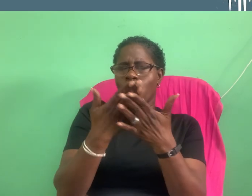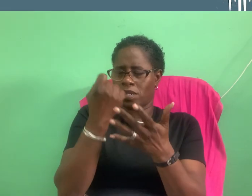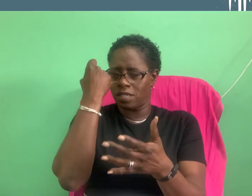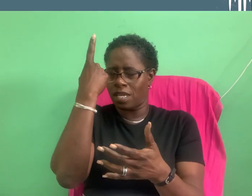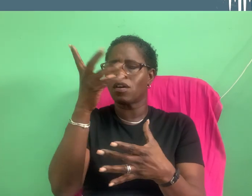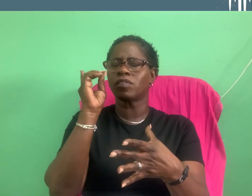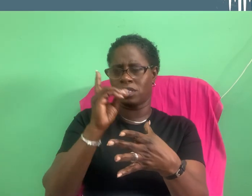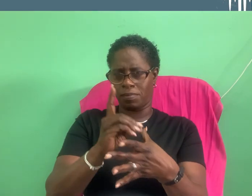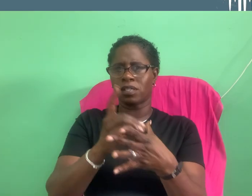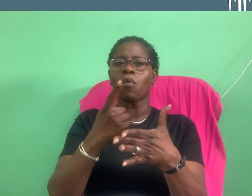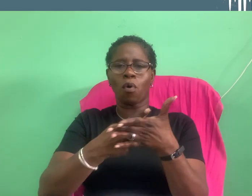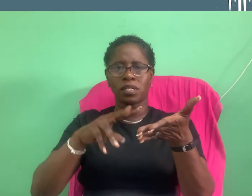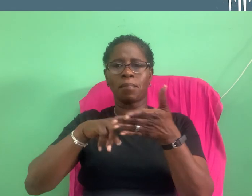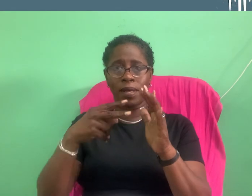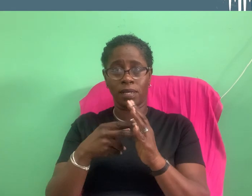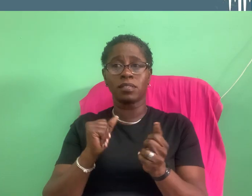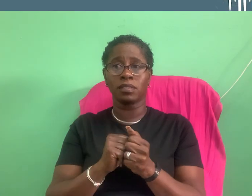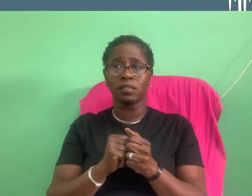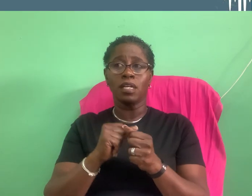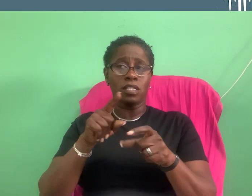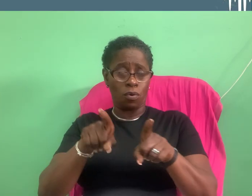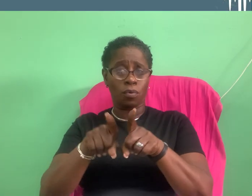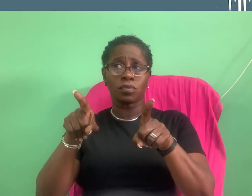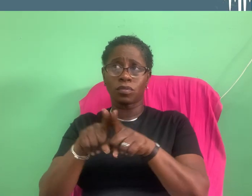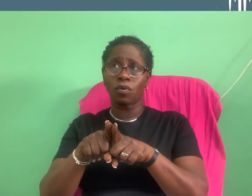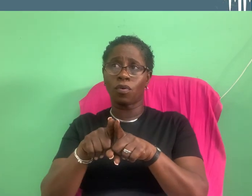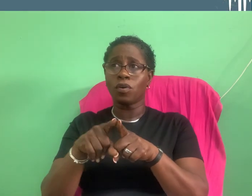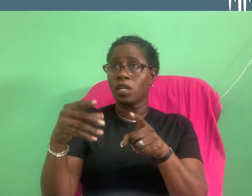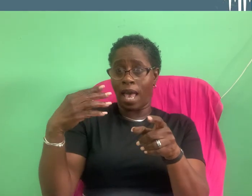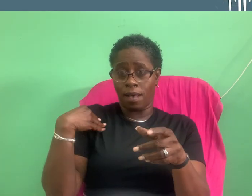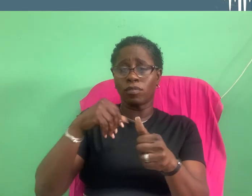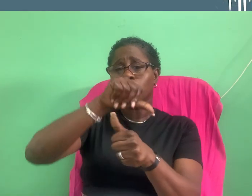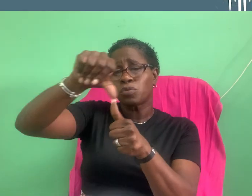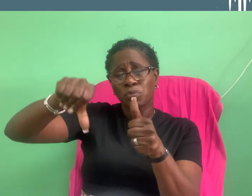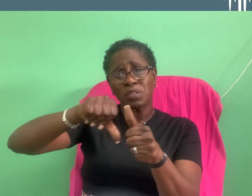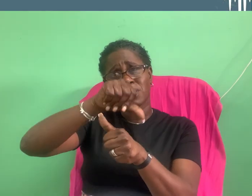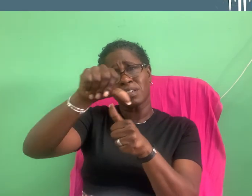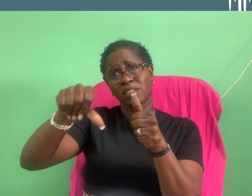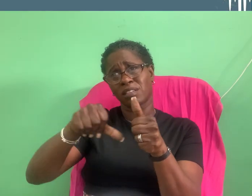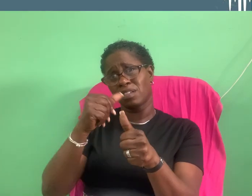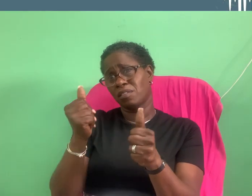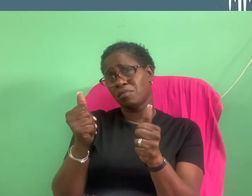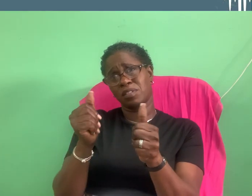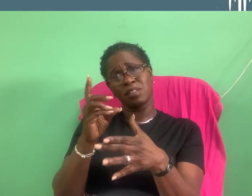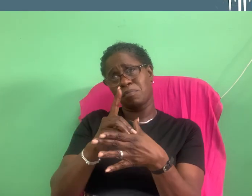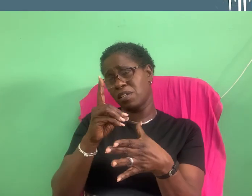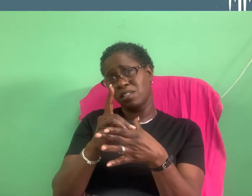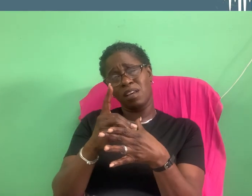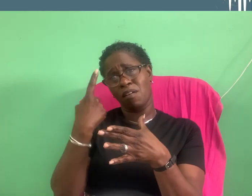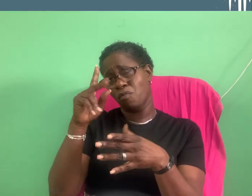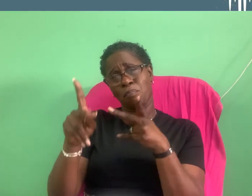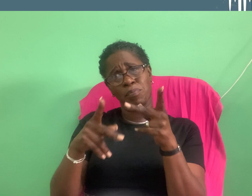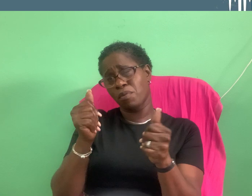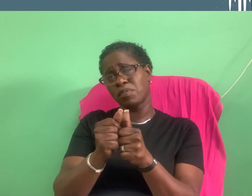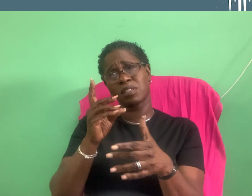it encompasses. And at the same time, there's also a social aspect to disability. For individuals who do have disabilities, there